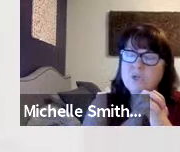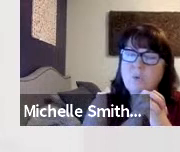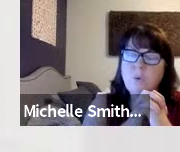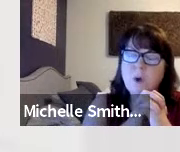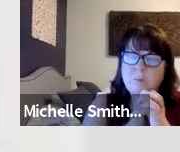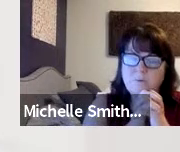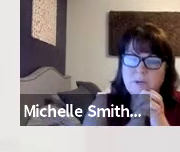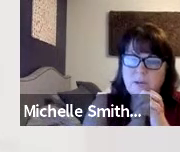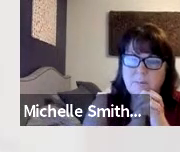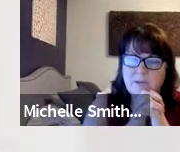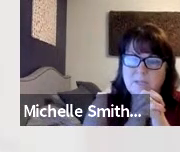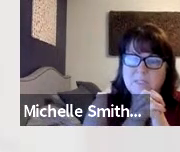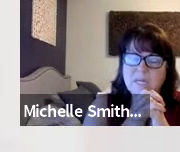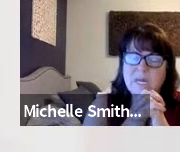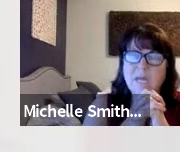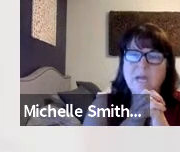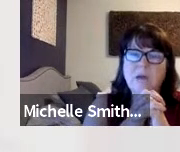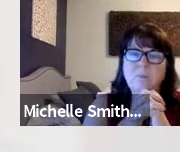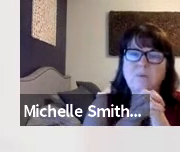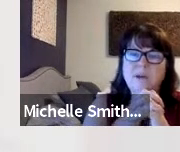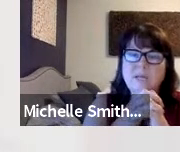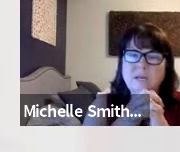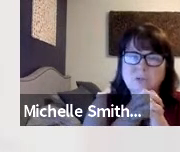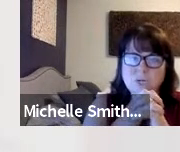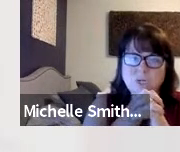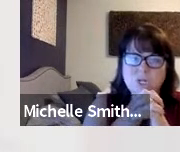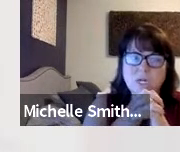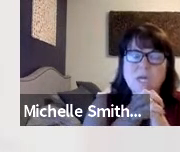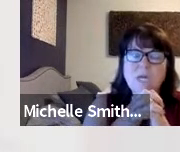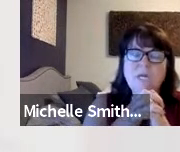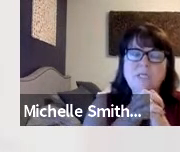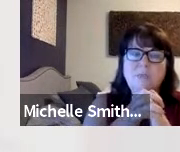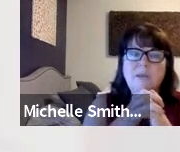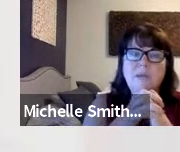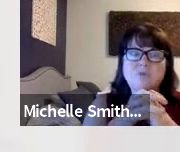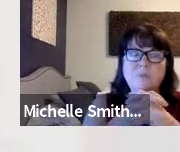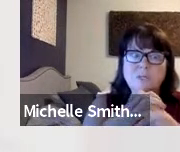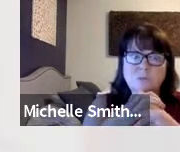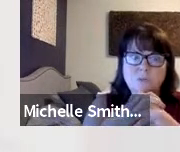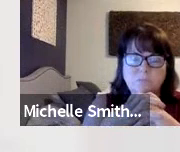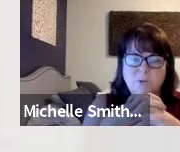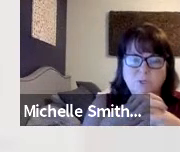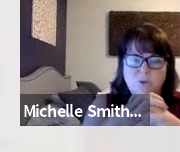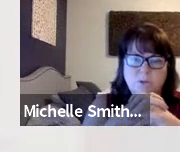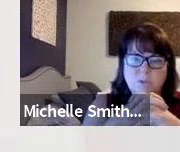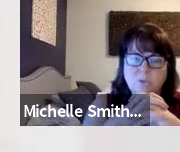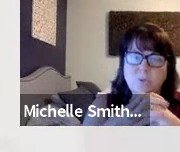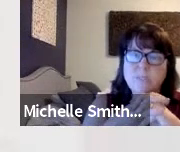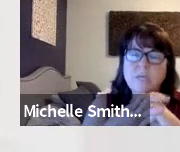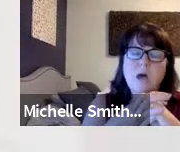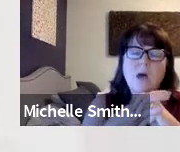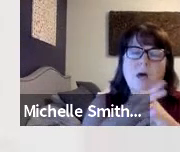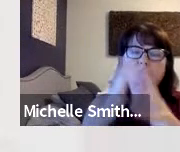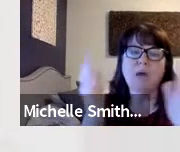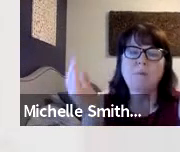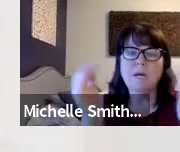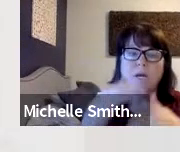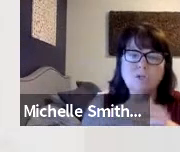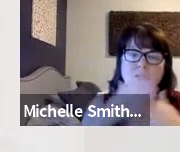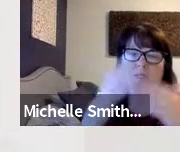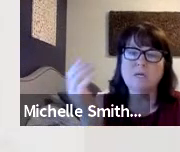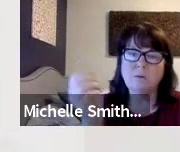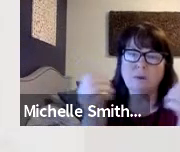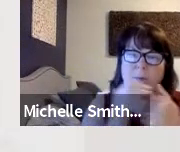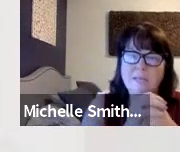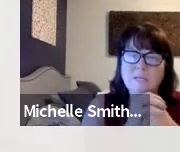enough teachers that want to move into independent study and how to provide that instruction. It's been a tremendous source of pressure on our schools. I'm not